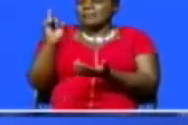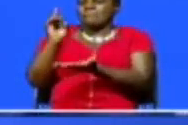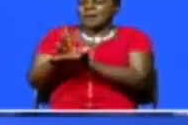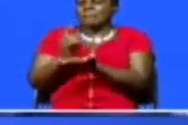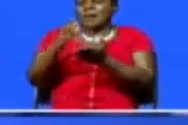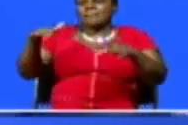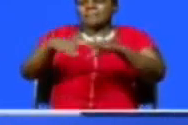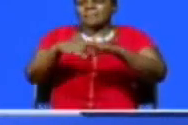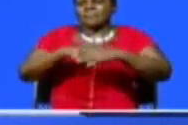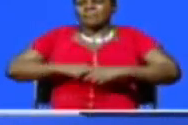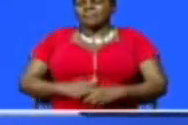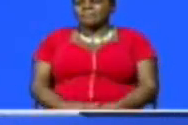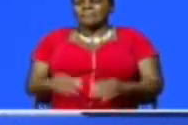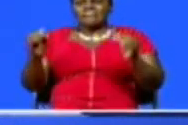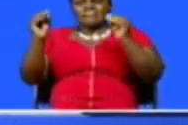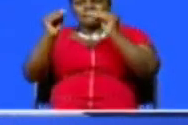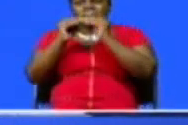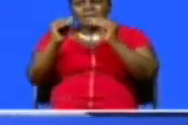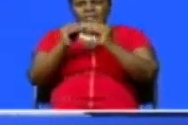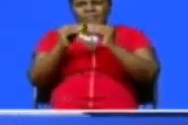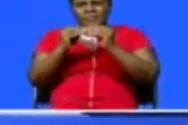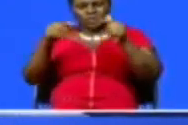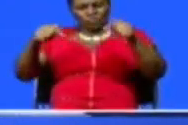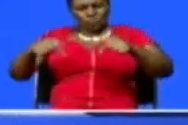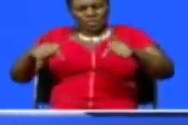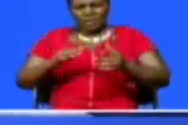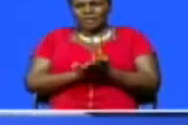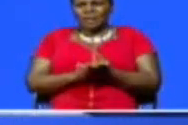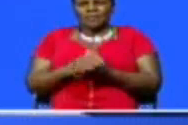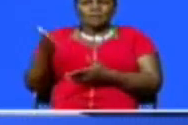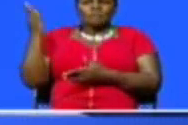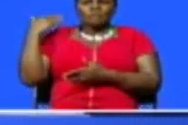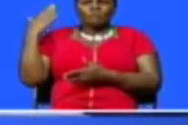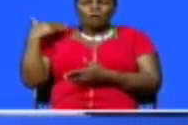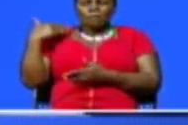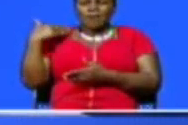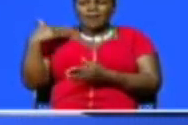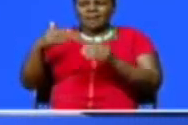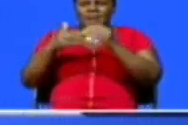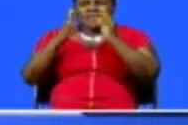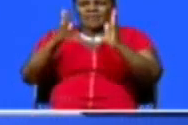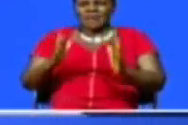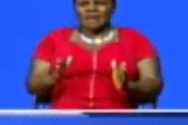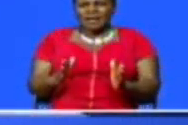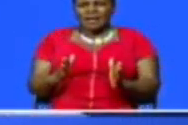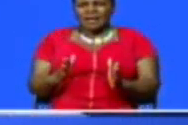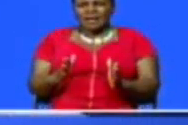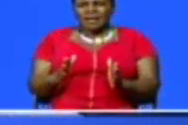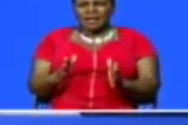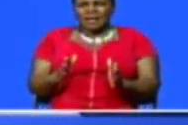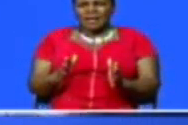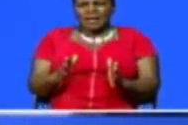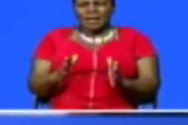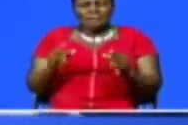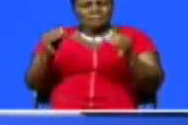members from the party. So the meeting that the former party leader purported to have had in